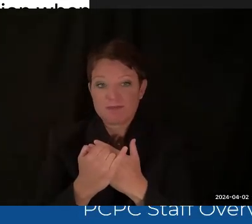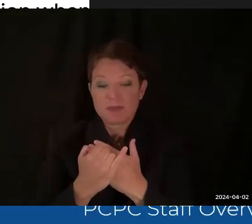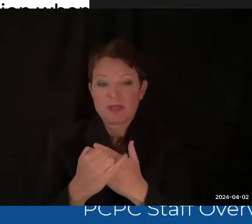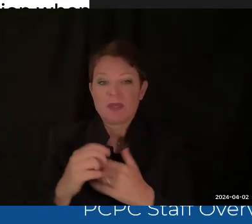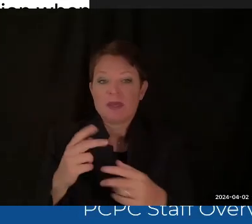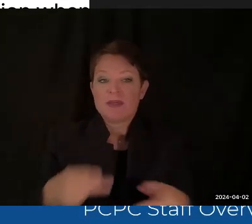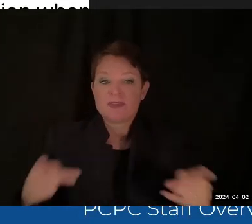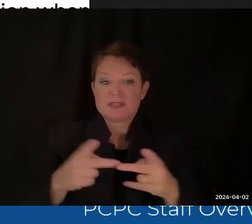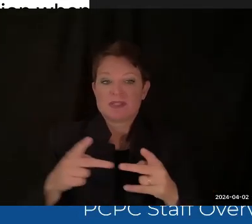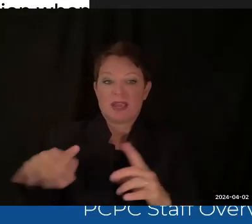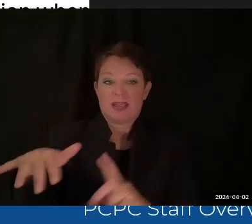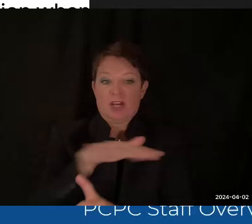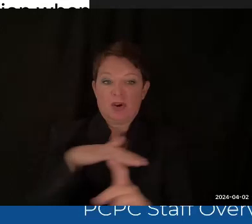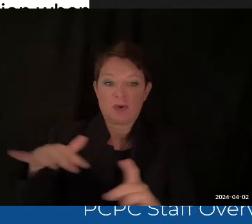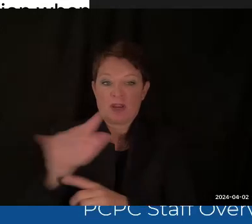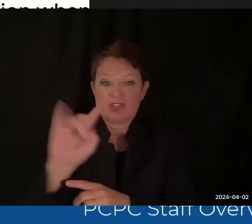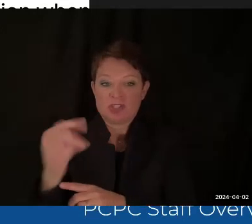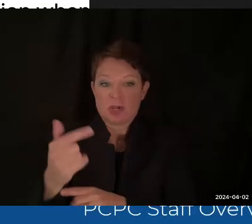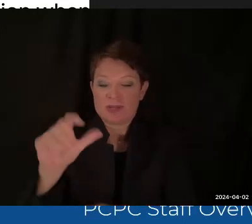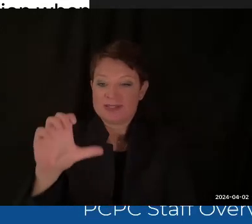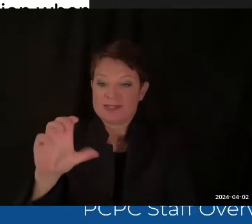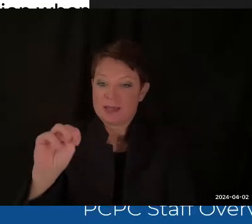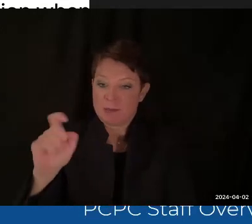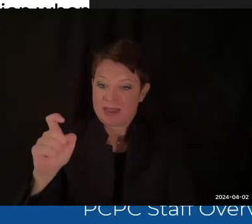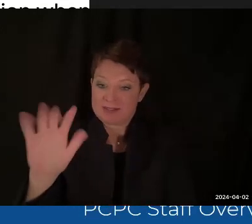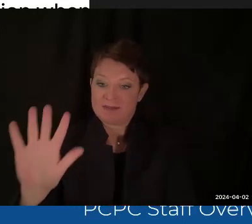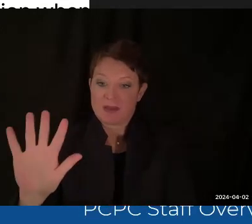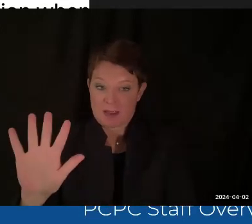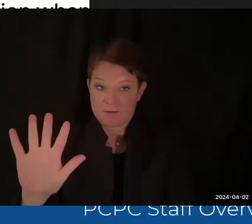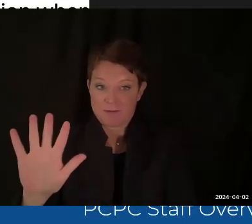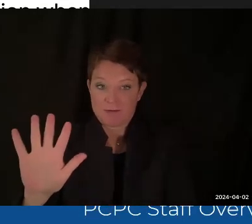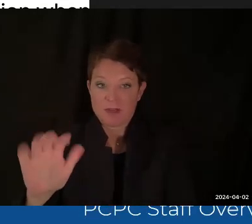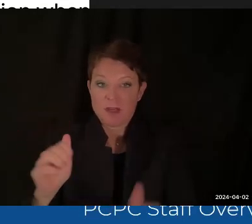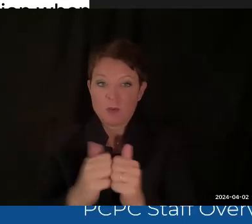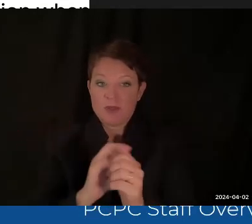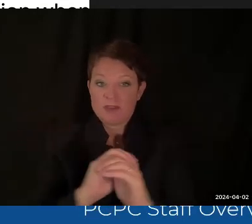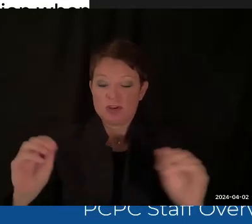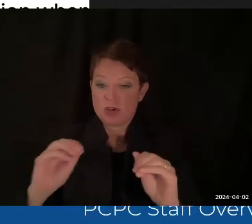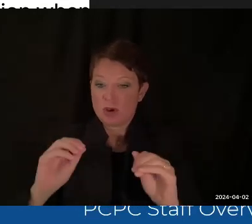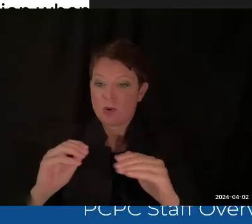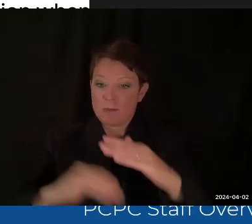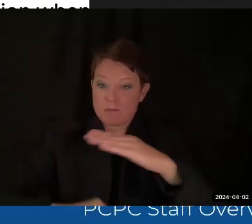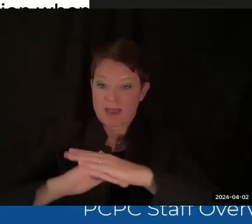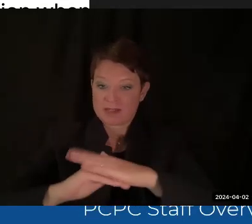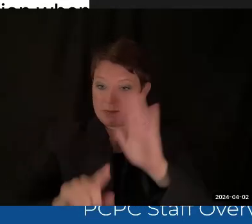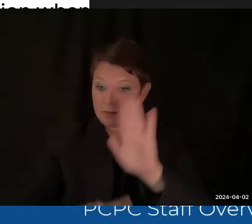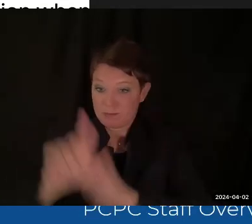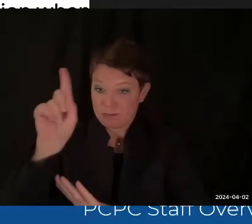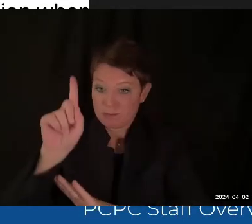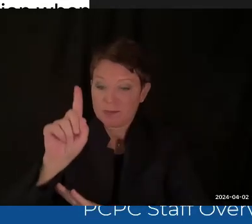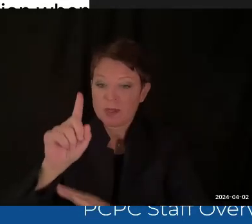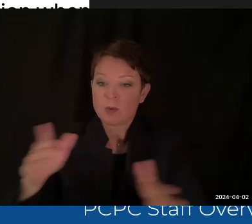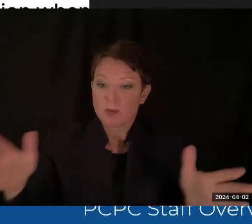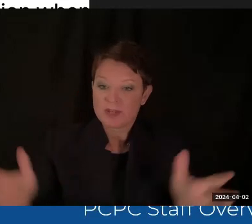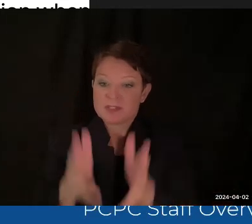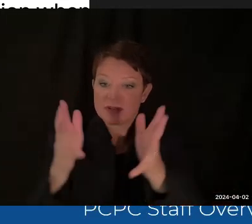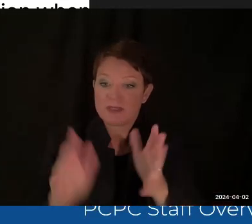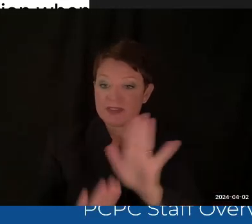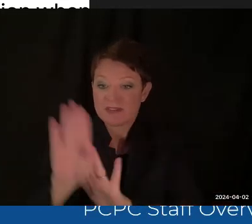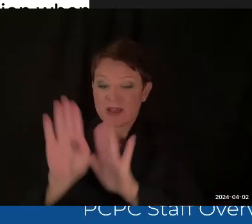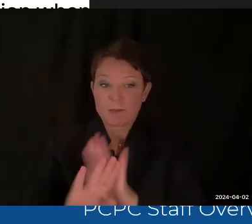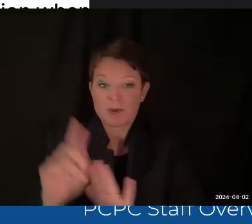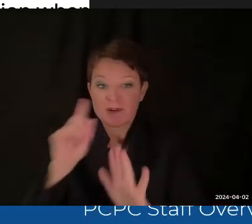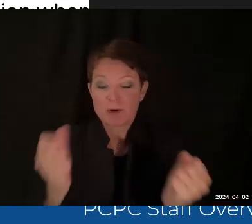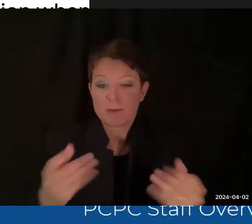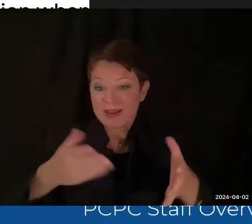site and surrounding area is zoned CMX5 with no set height limits, which has facilitated the development of